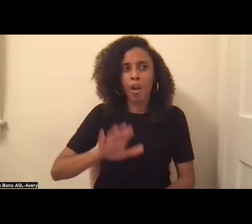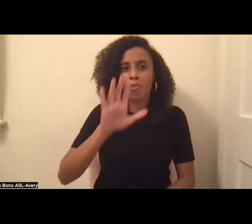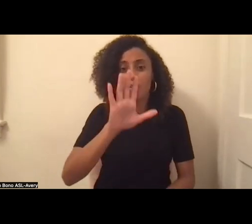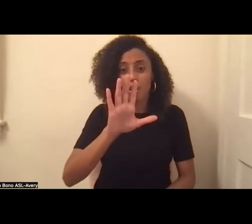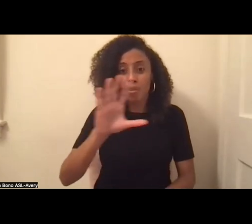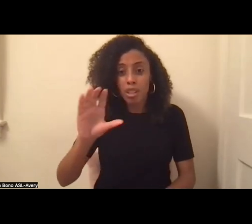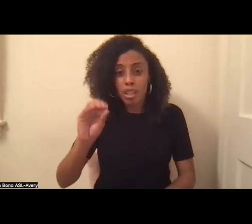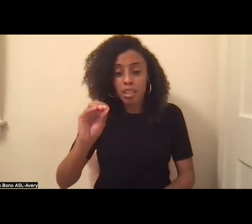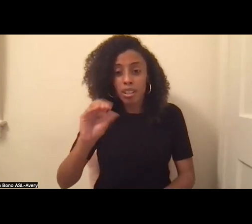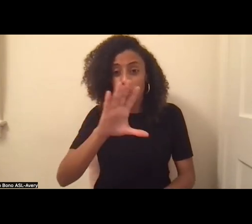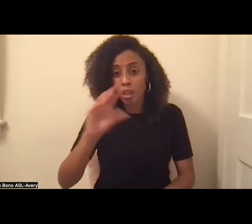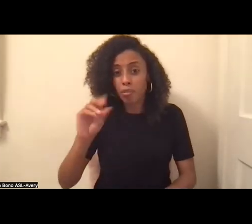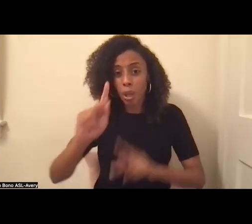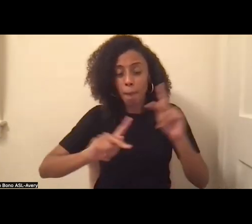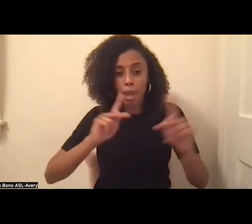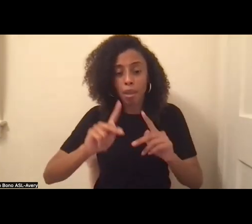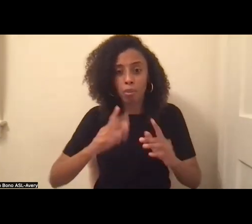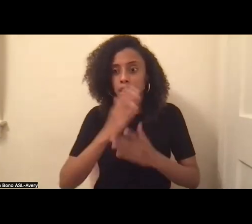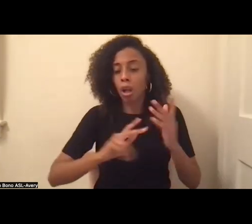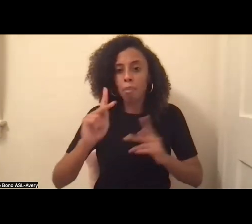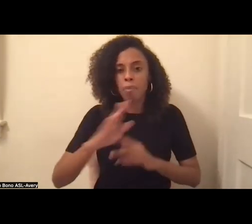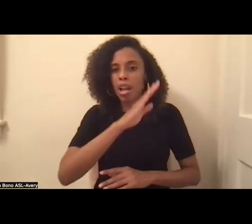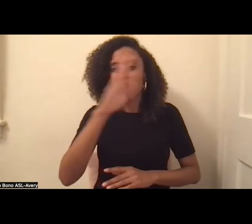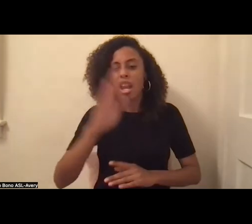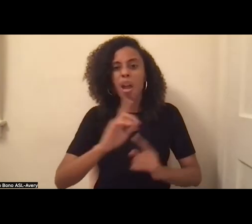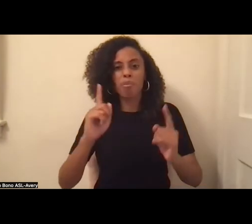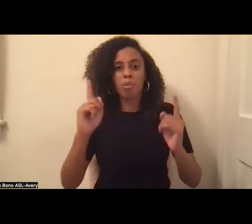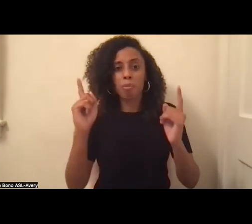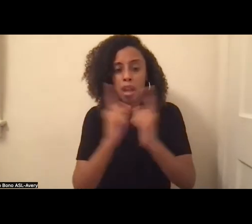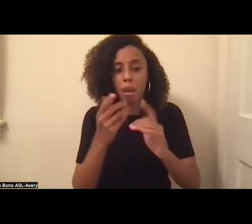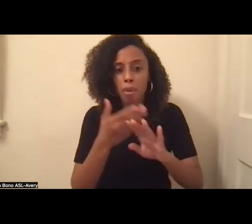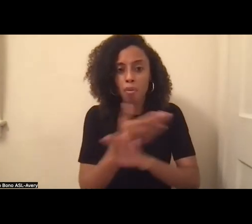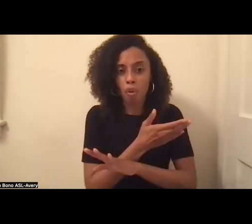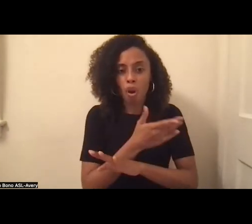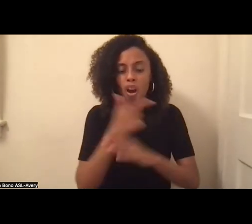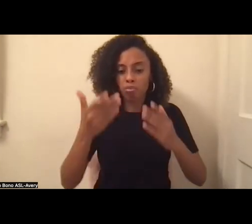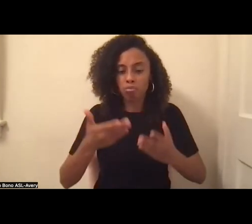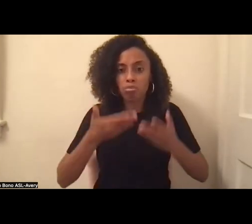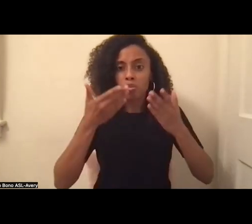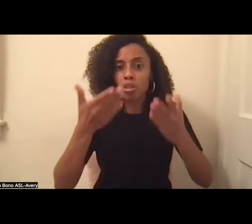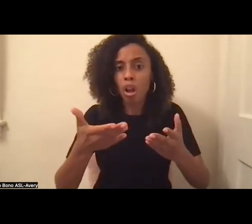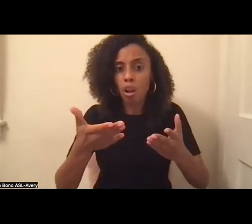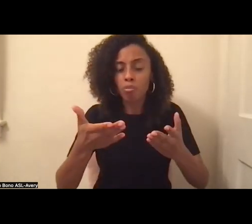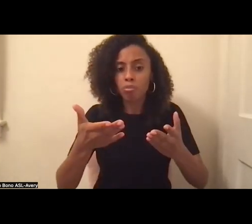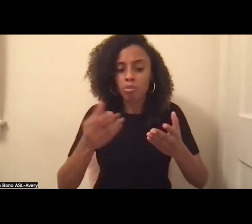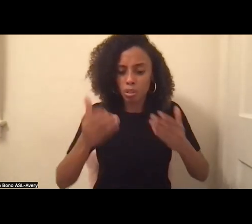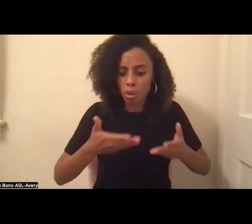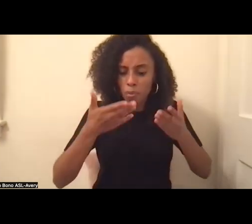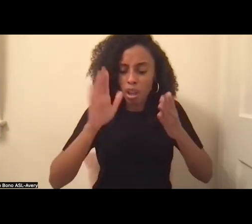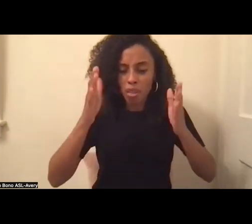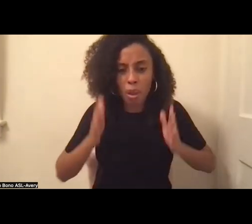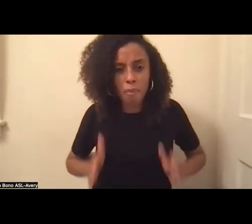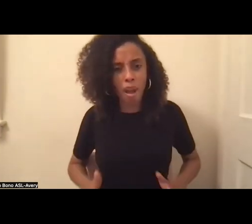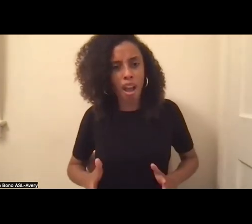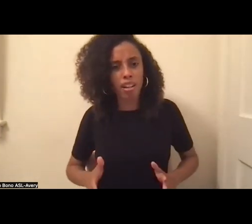in life, came and put their bodies on the line, said, let her walk out with